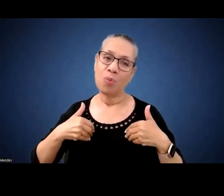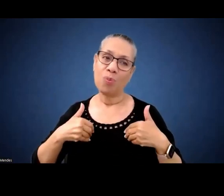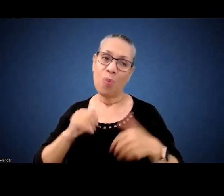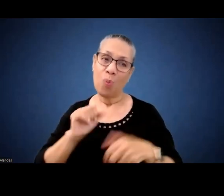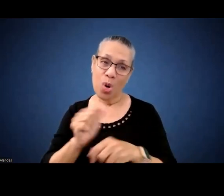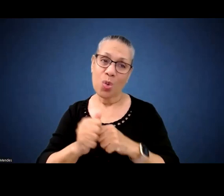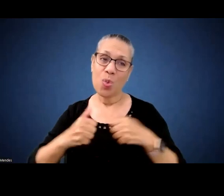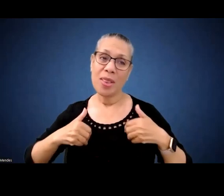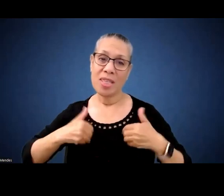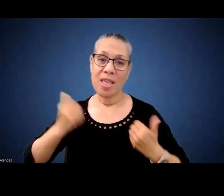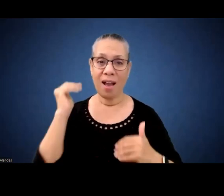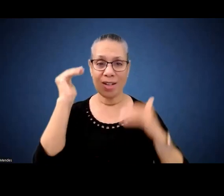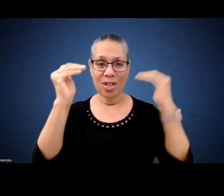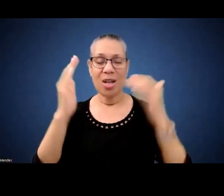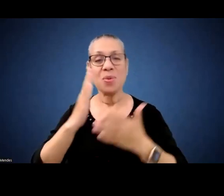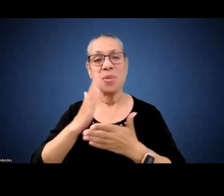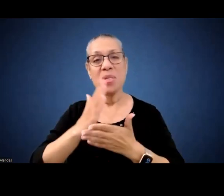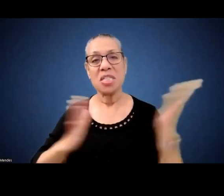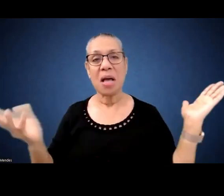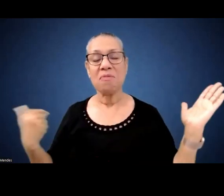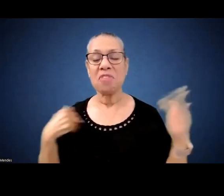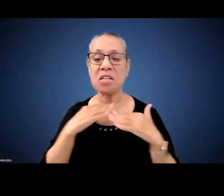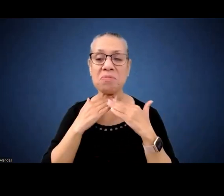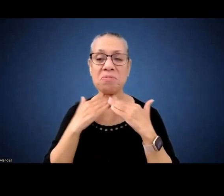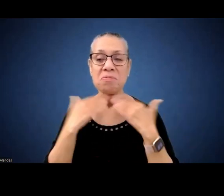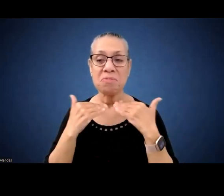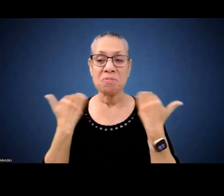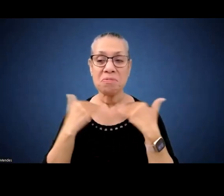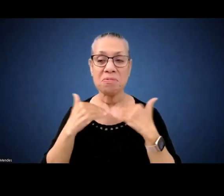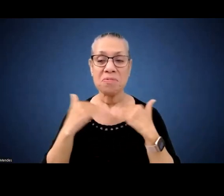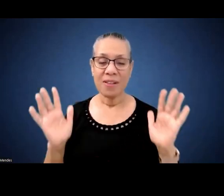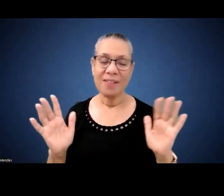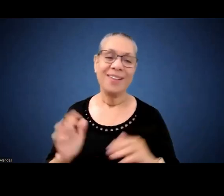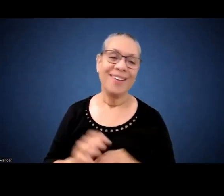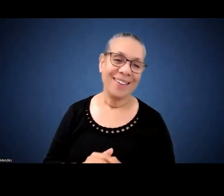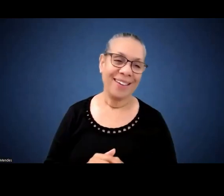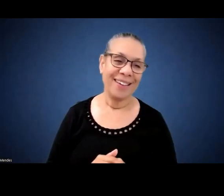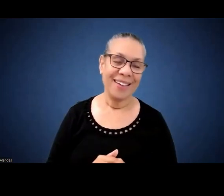Pero sí trabajamos con jóvenes, sí. Yeah.